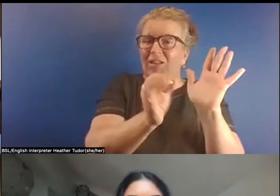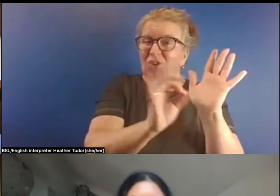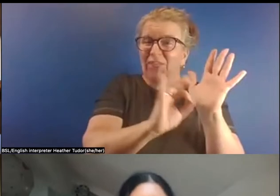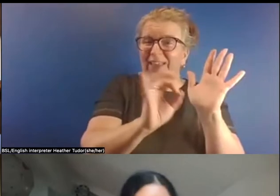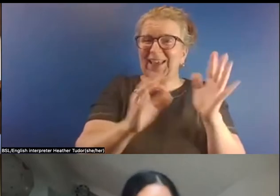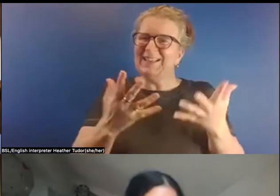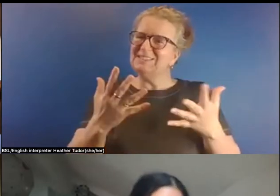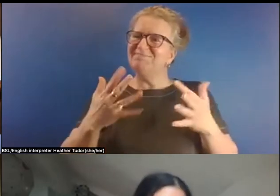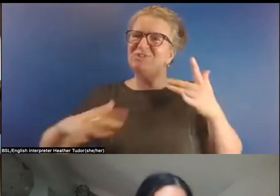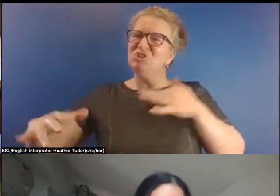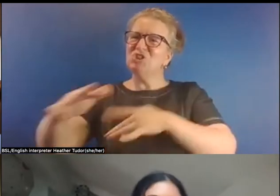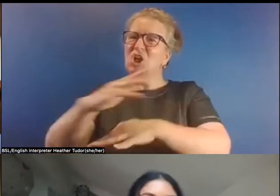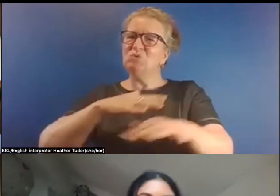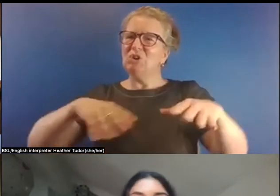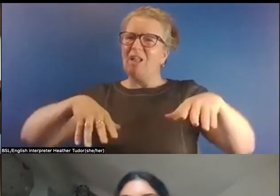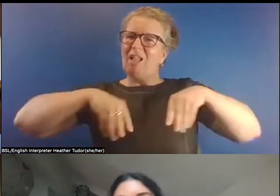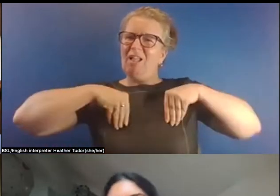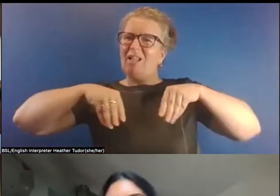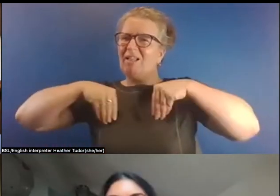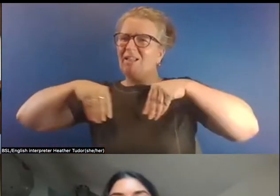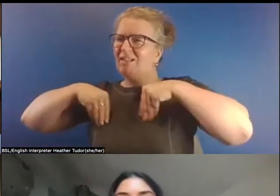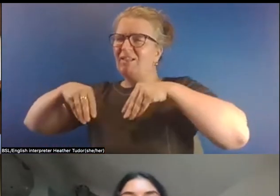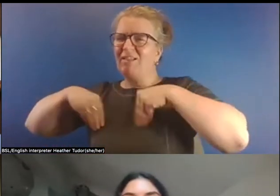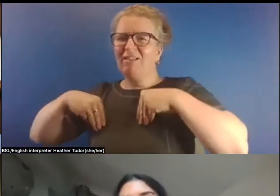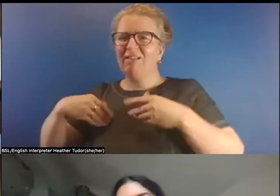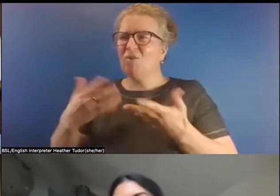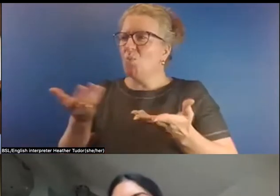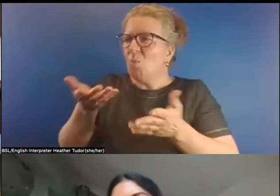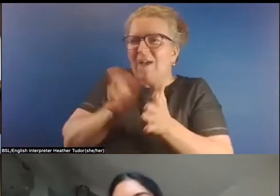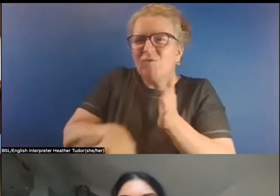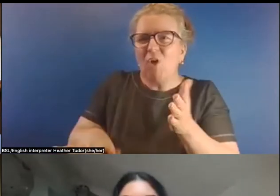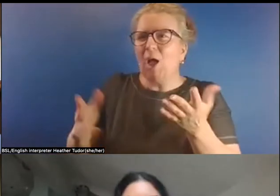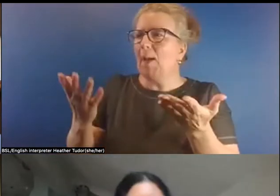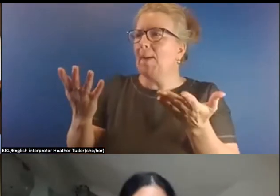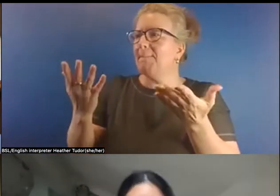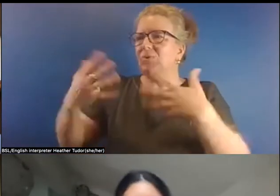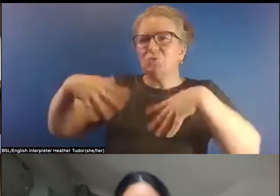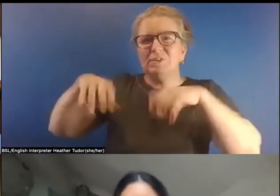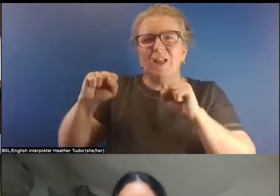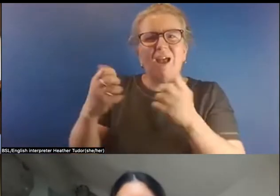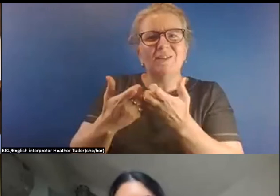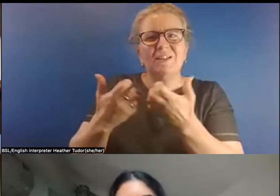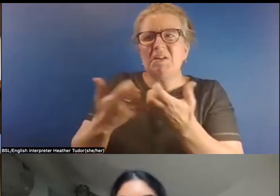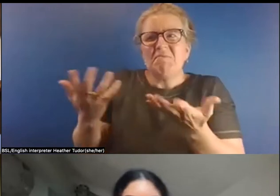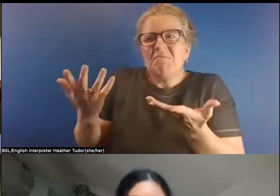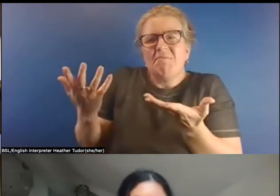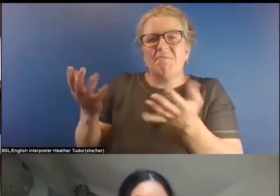is present, and nobody kind of knows where it came from or where it stemmed from, but it's just kind of there and it's ingrained into everybody. Yeah, and the